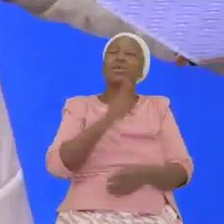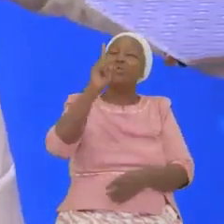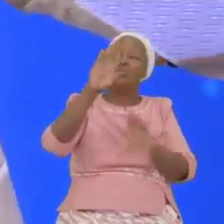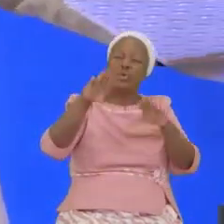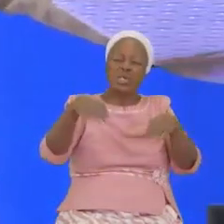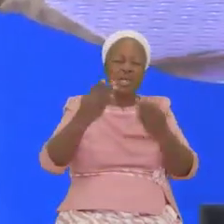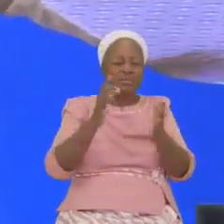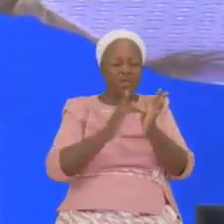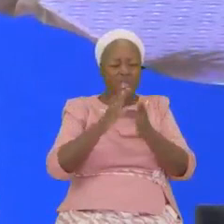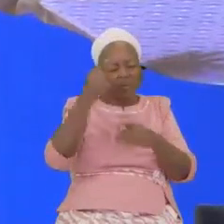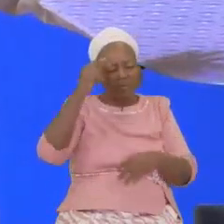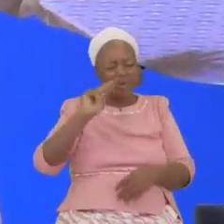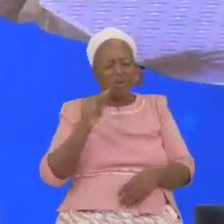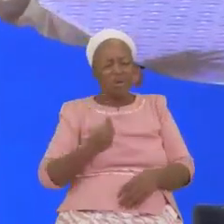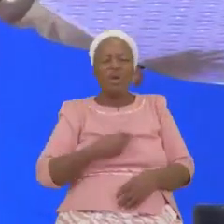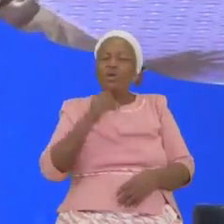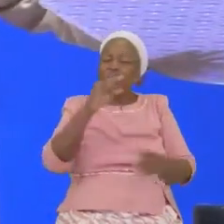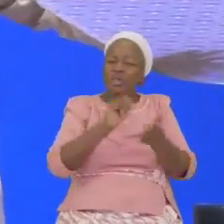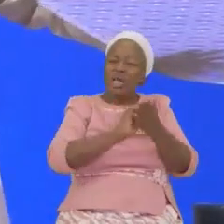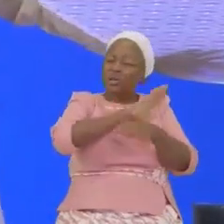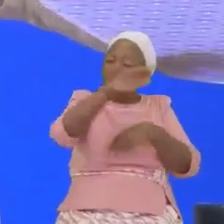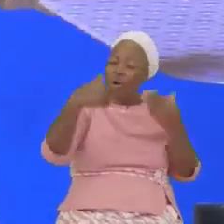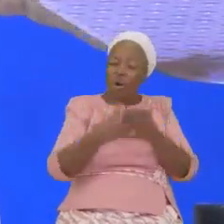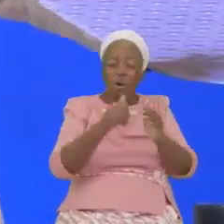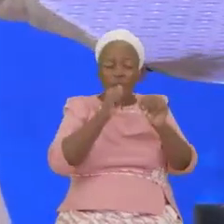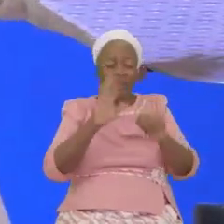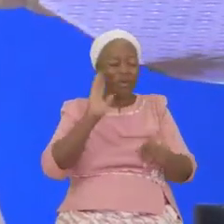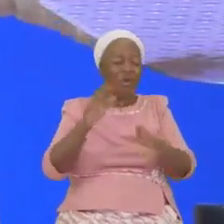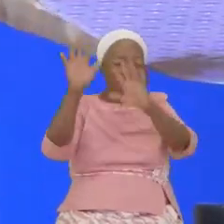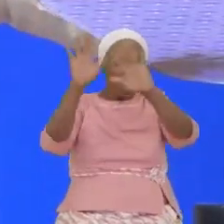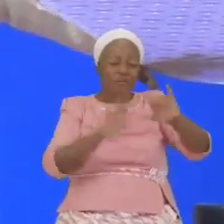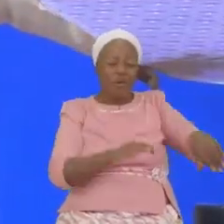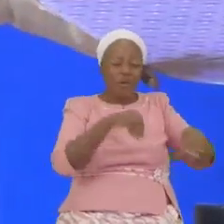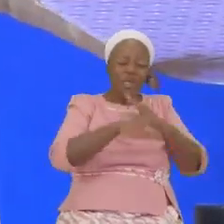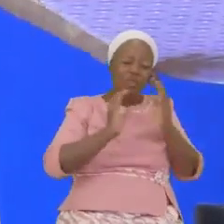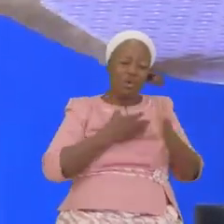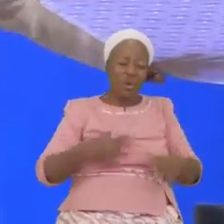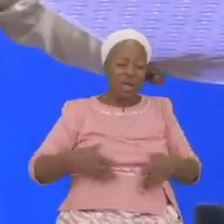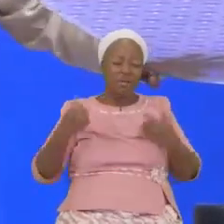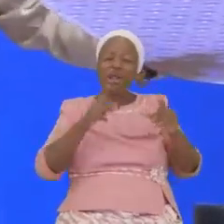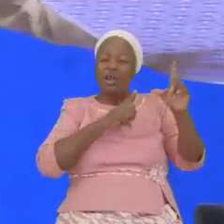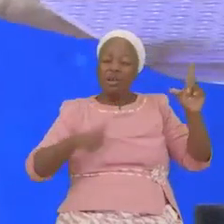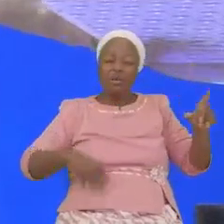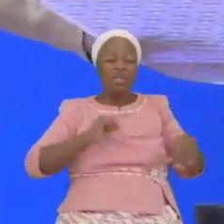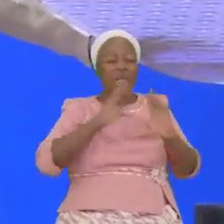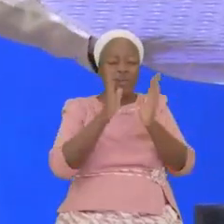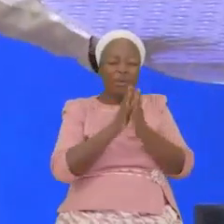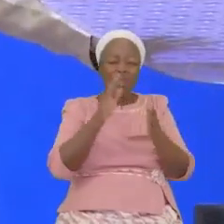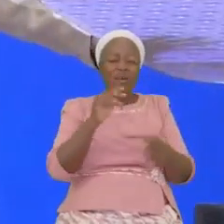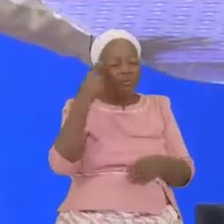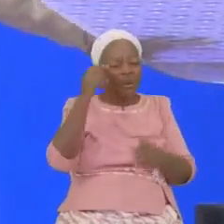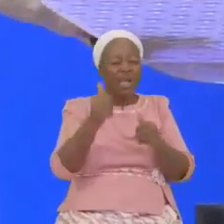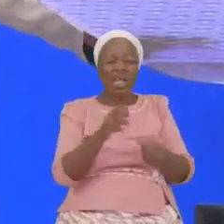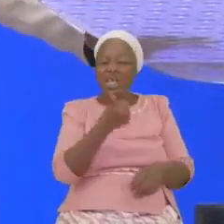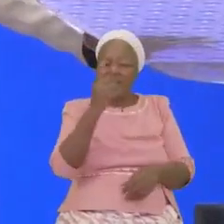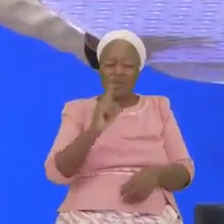us so that all blessings will flow into our lives. Lord, I pray for